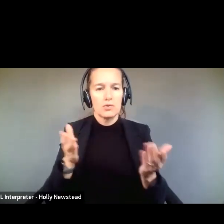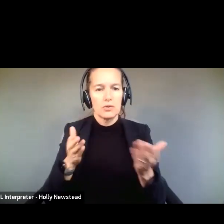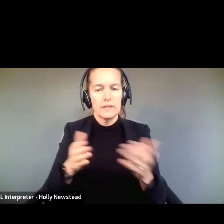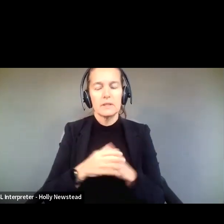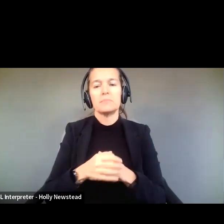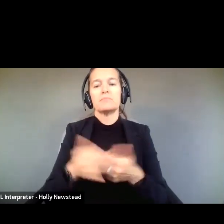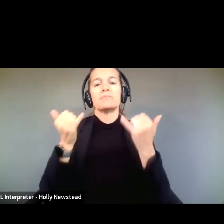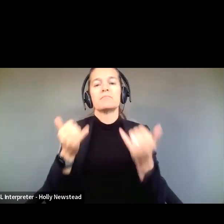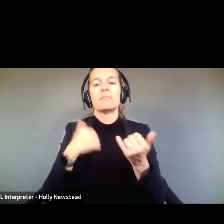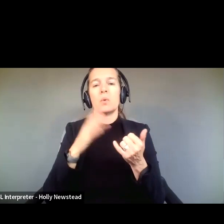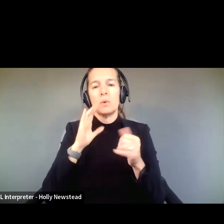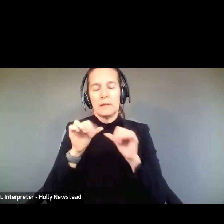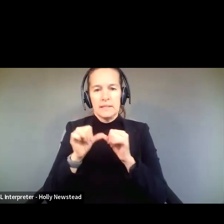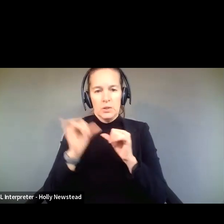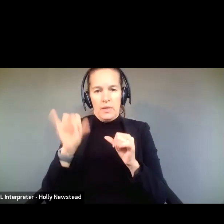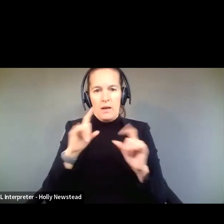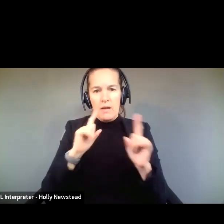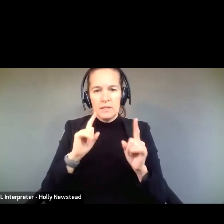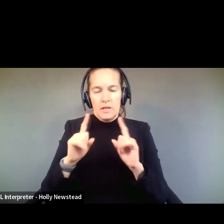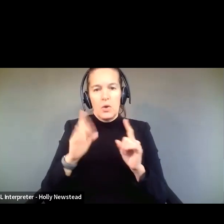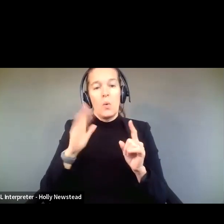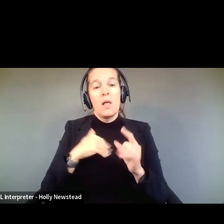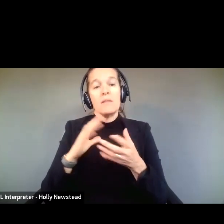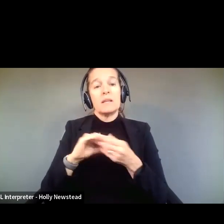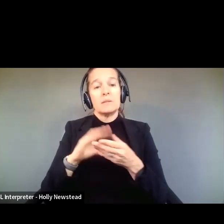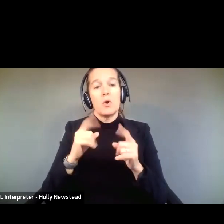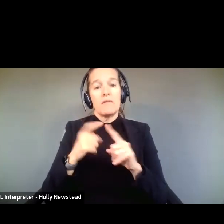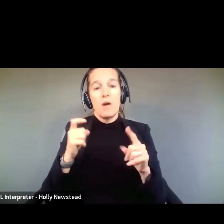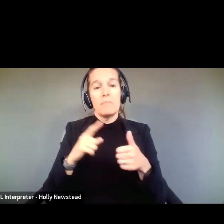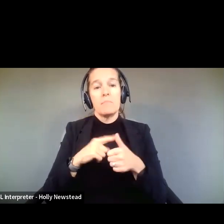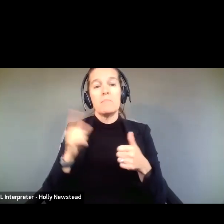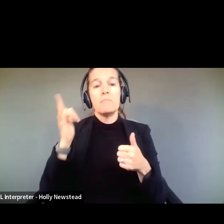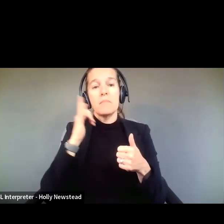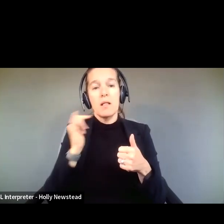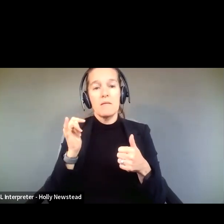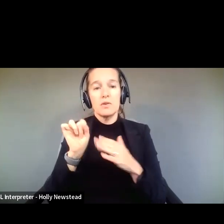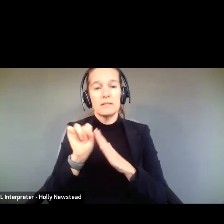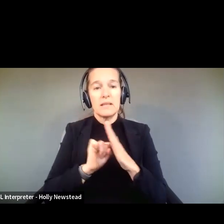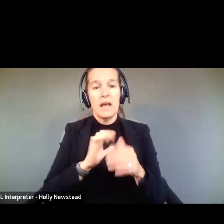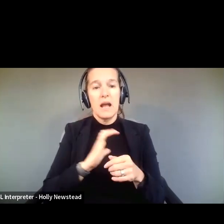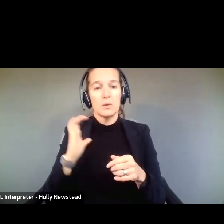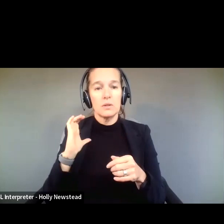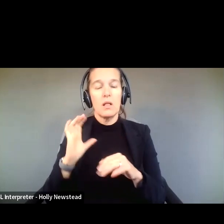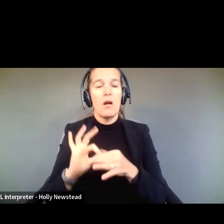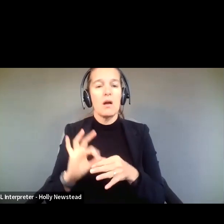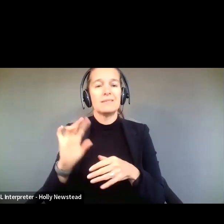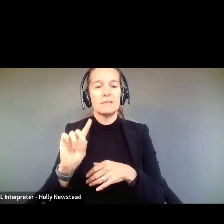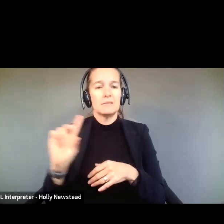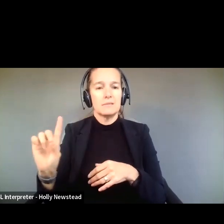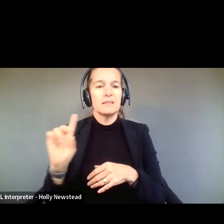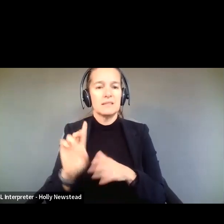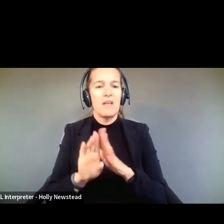will continue the conversation with testimony from the California State Council on Developmental